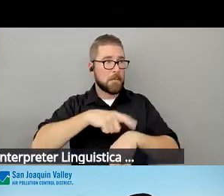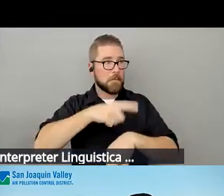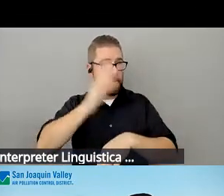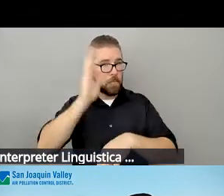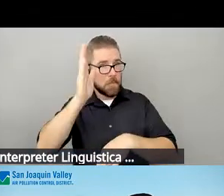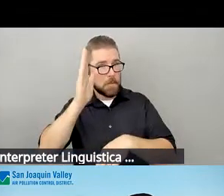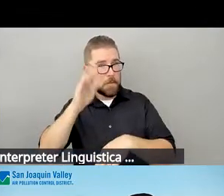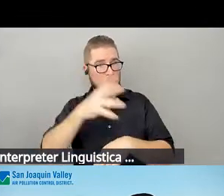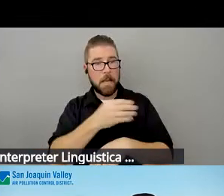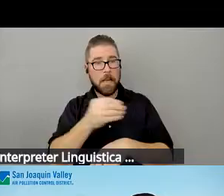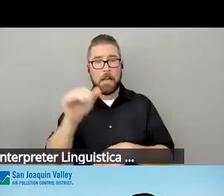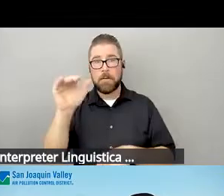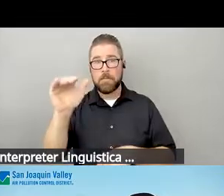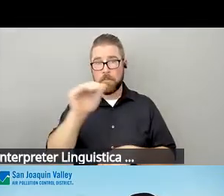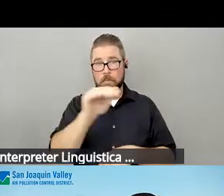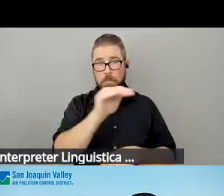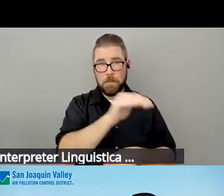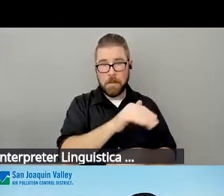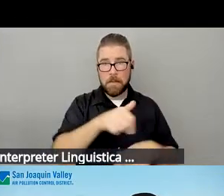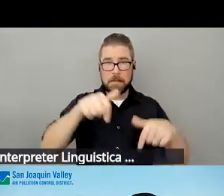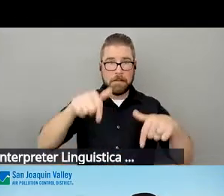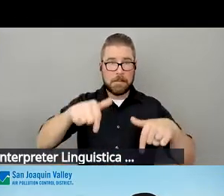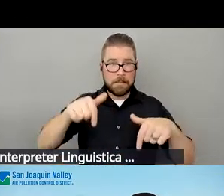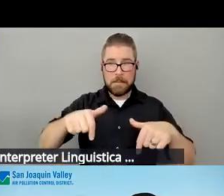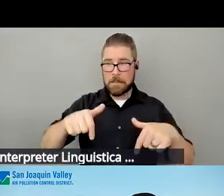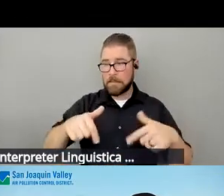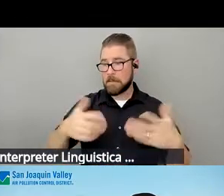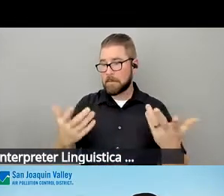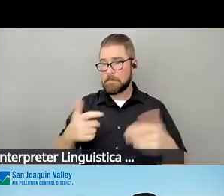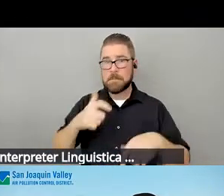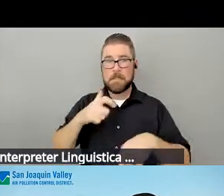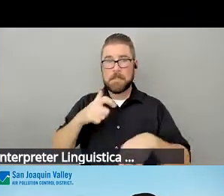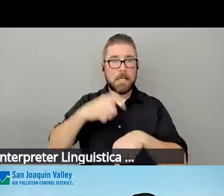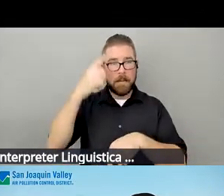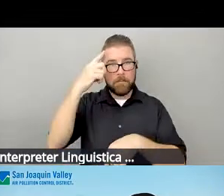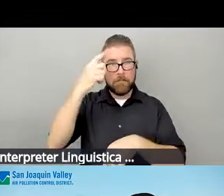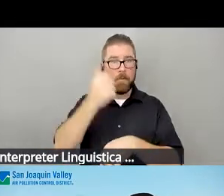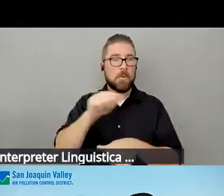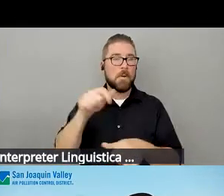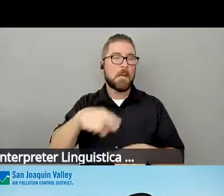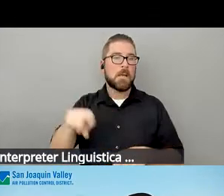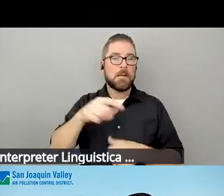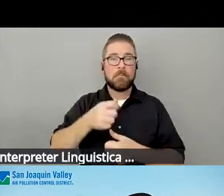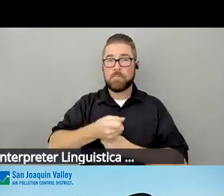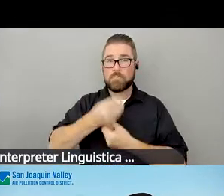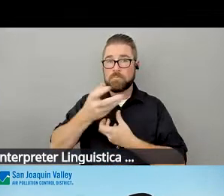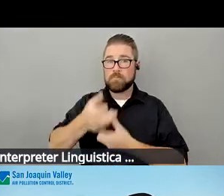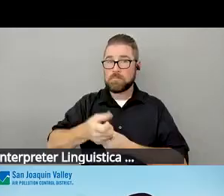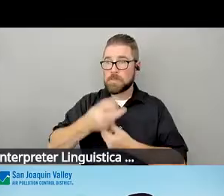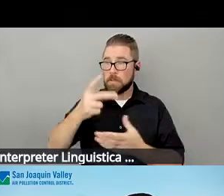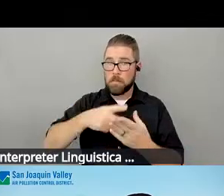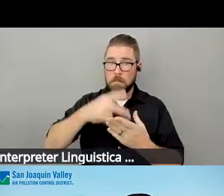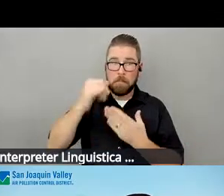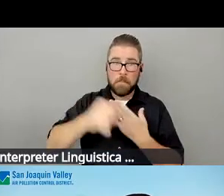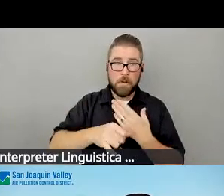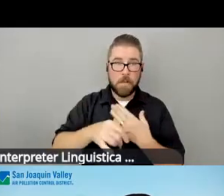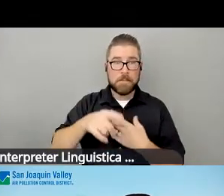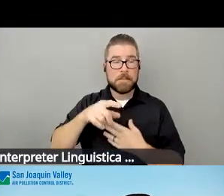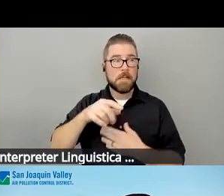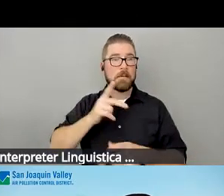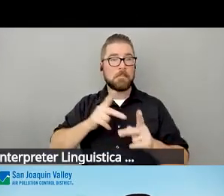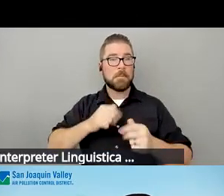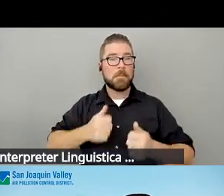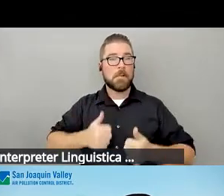folks that this space is a time for anyone to share about projects that are impacting folks that might live in the boundaries of